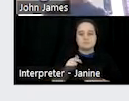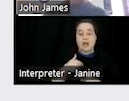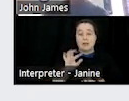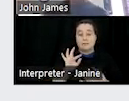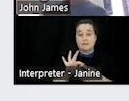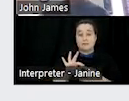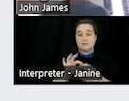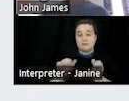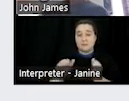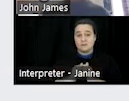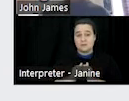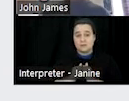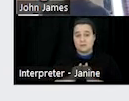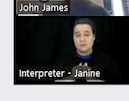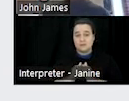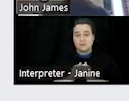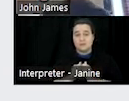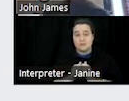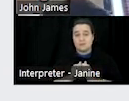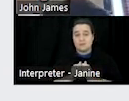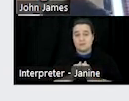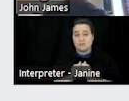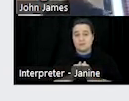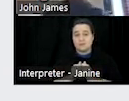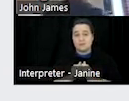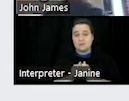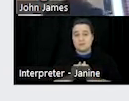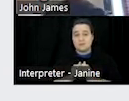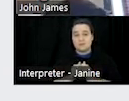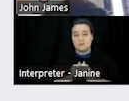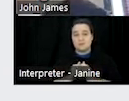with my Aperture and Questmates.